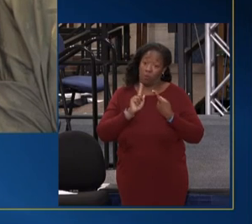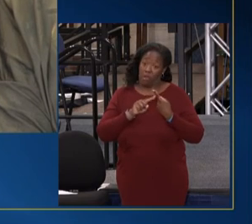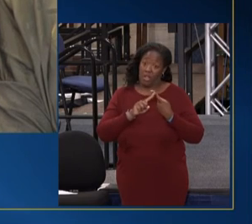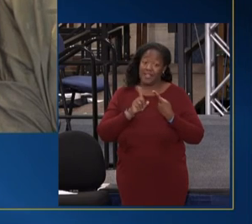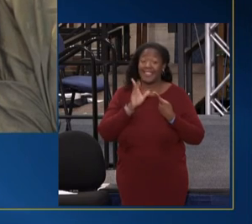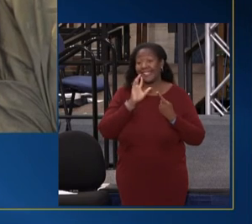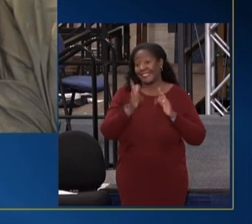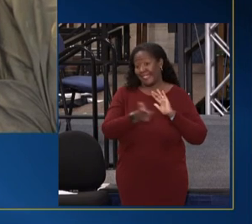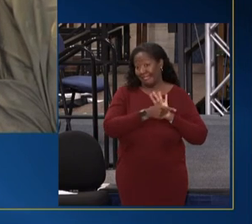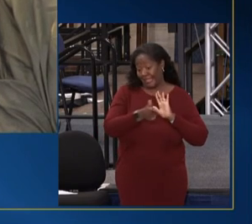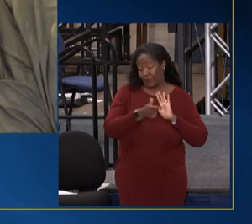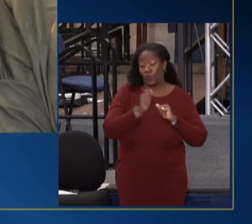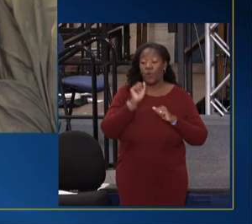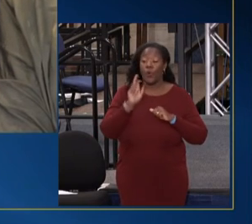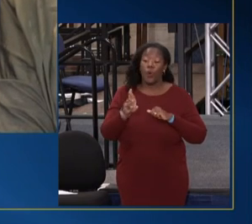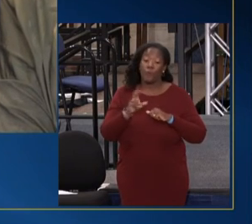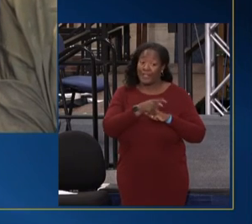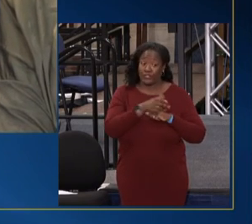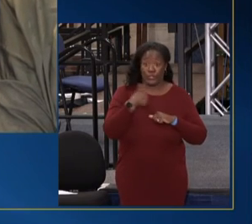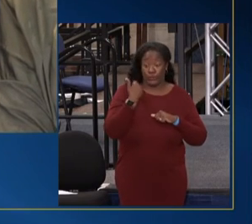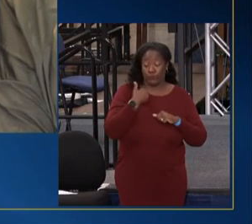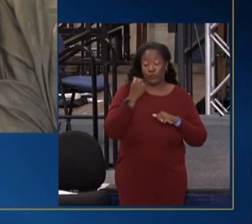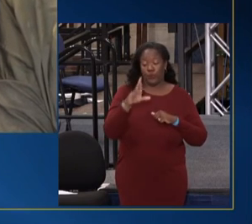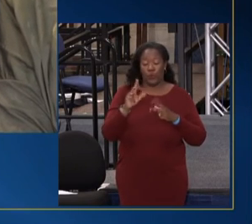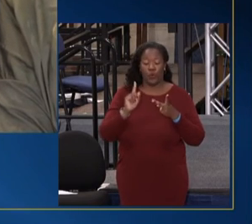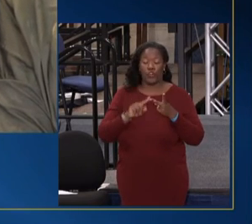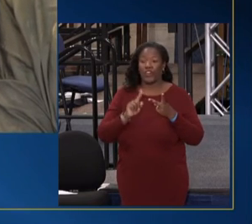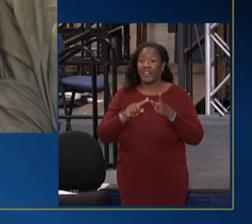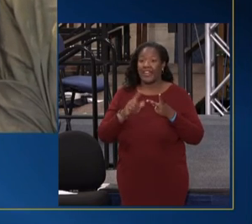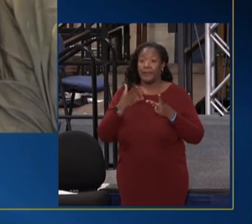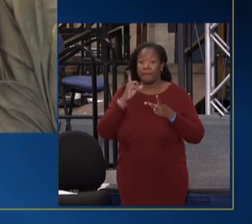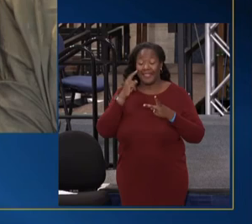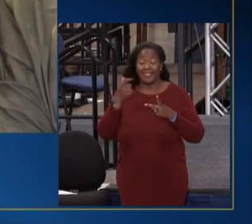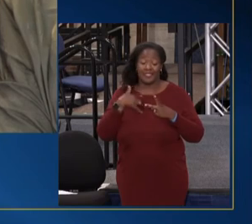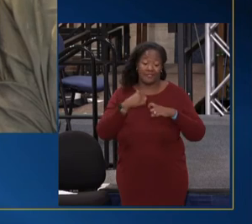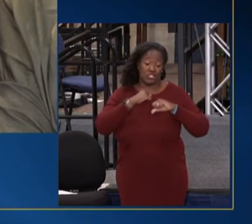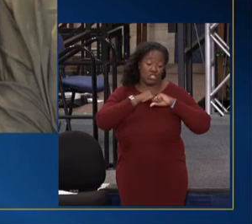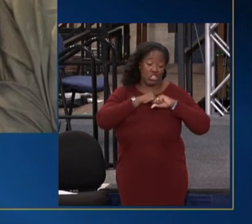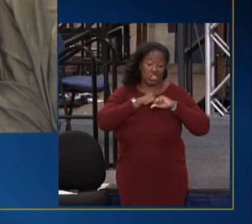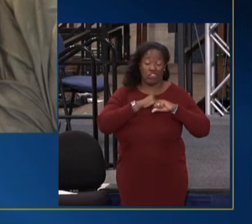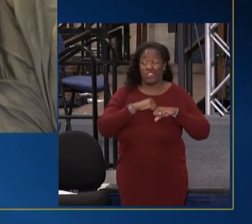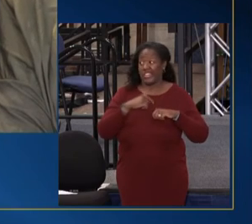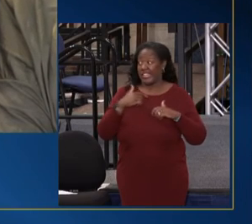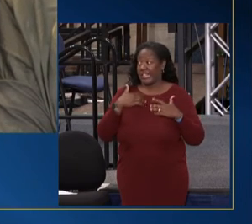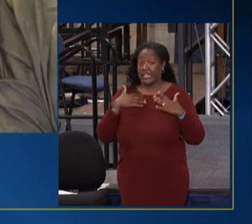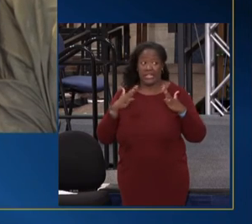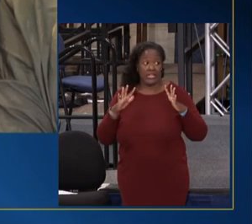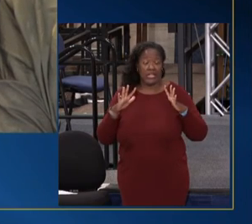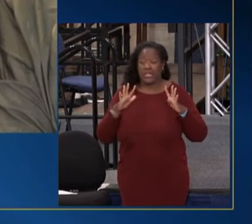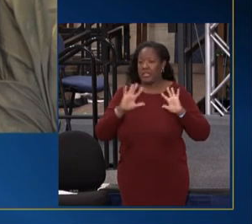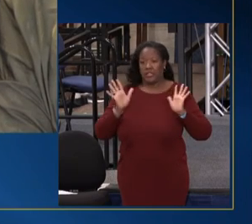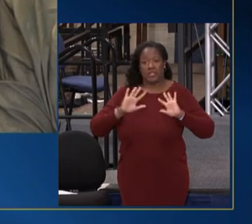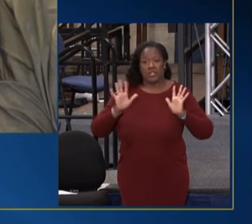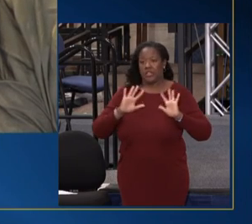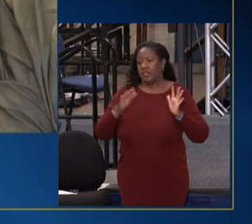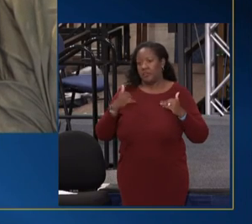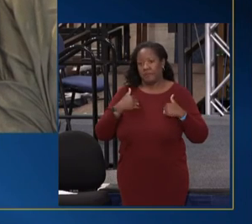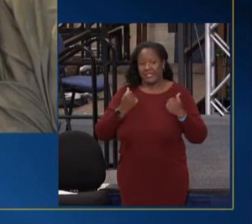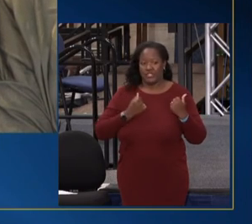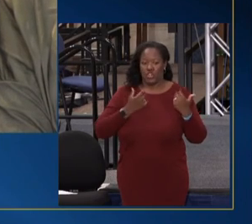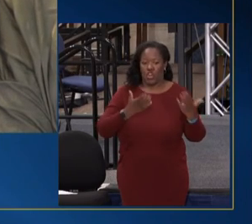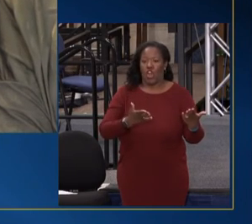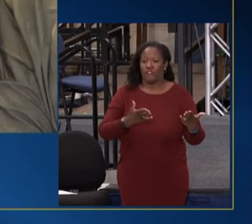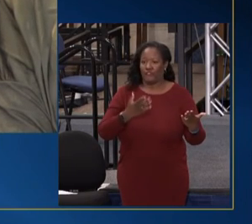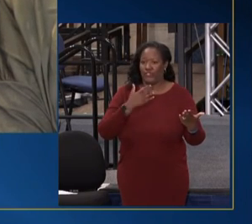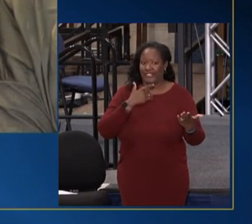they're youth, or two, because they of the heightened security that their offices are having to undertake because they're offering these gender